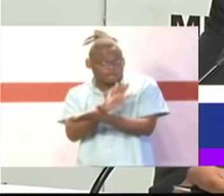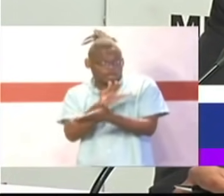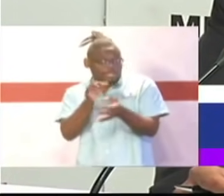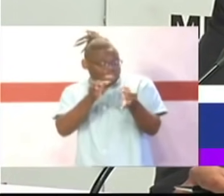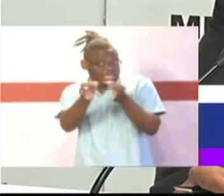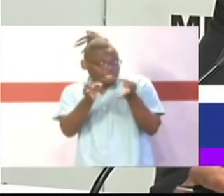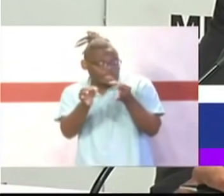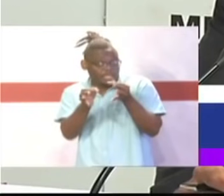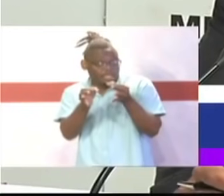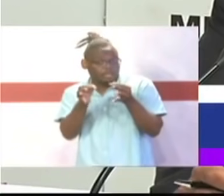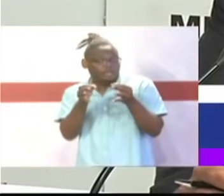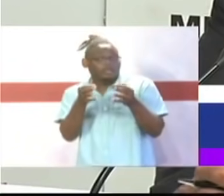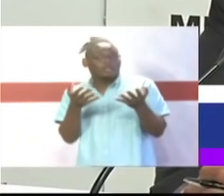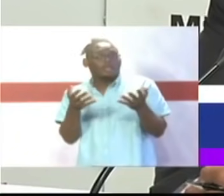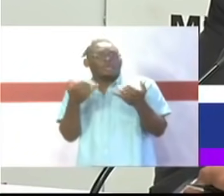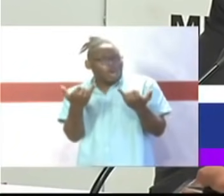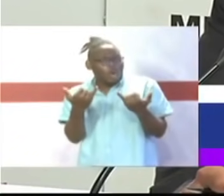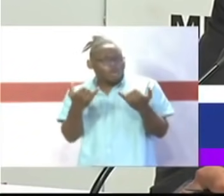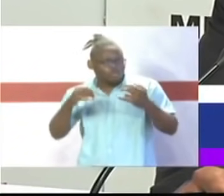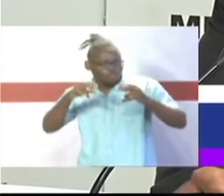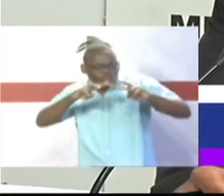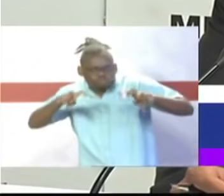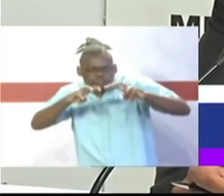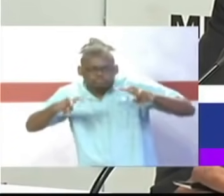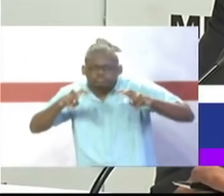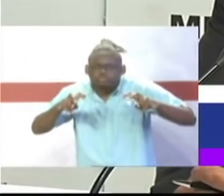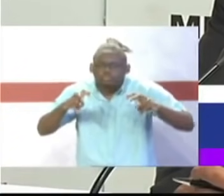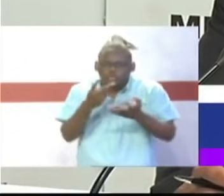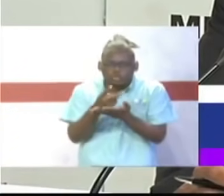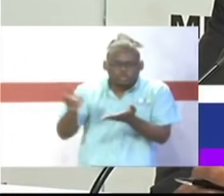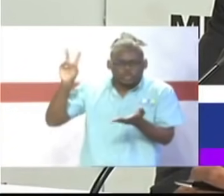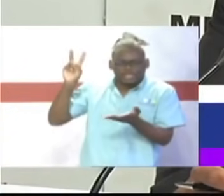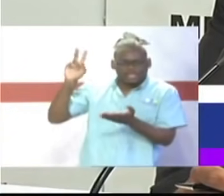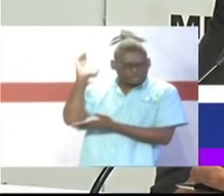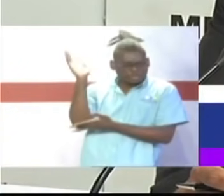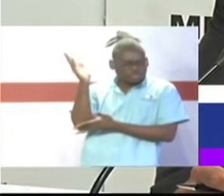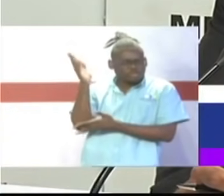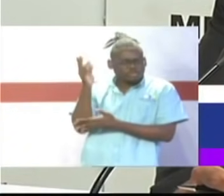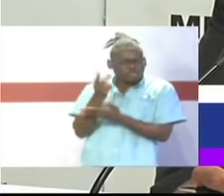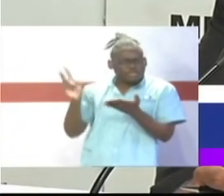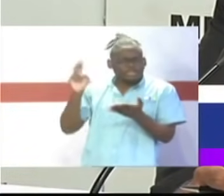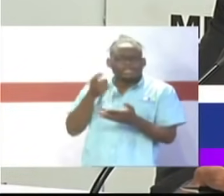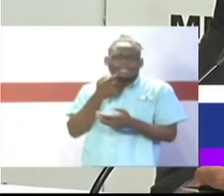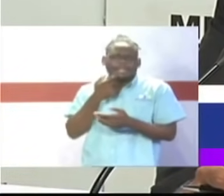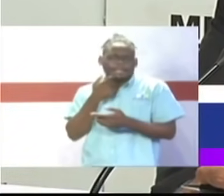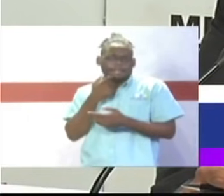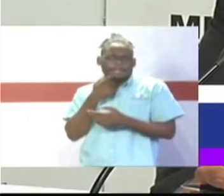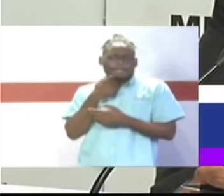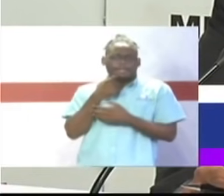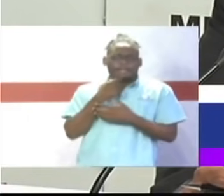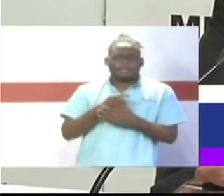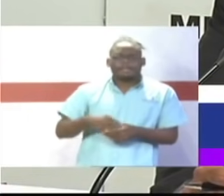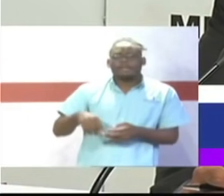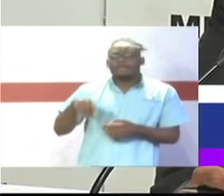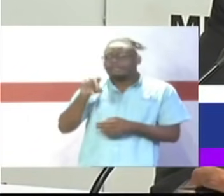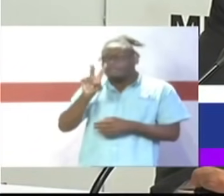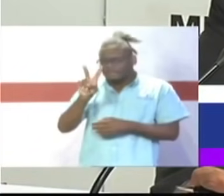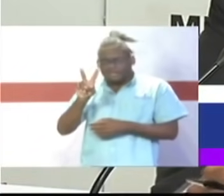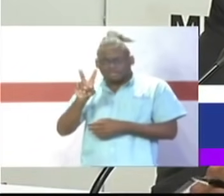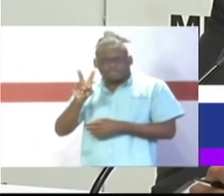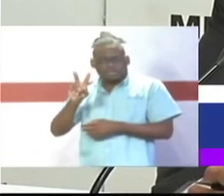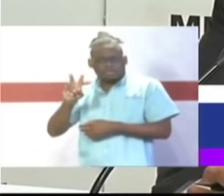presented that was presented about 2 weeks ago that suggests that a vector vaccine, meaning something like AstraZeneca, for